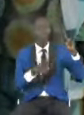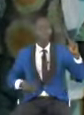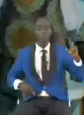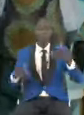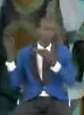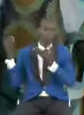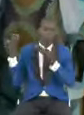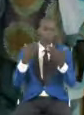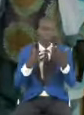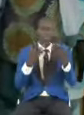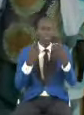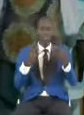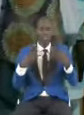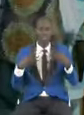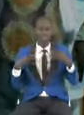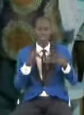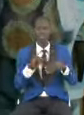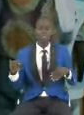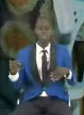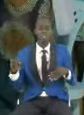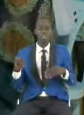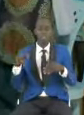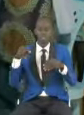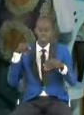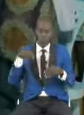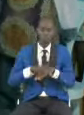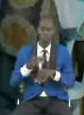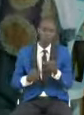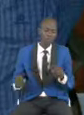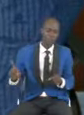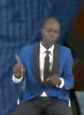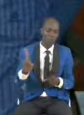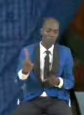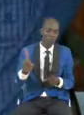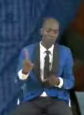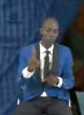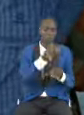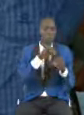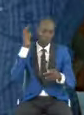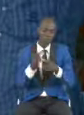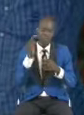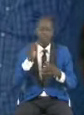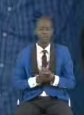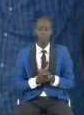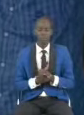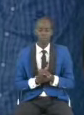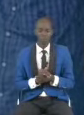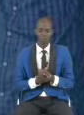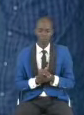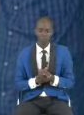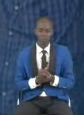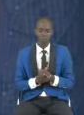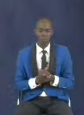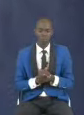healing down upon everyone in Jesus' name.